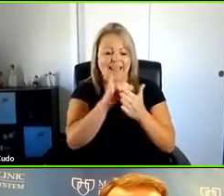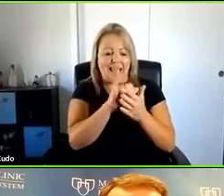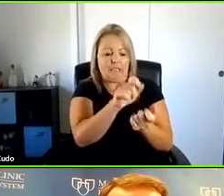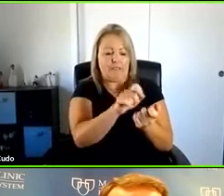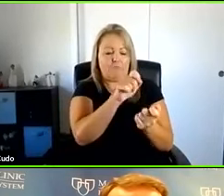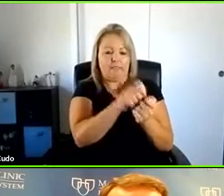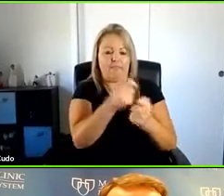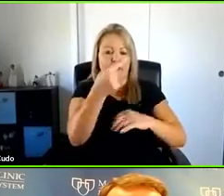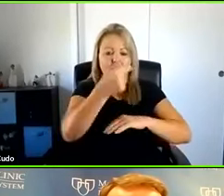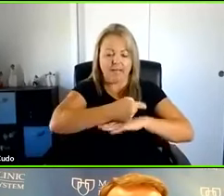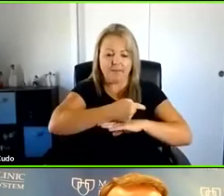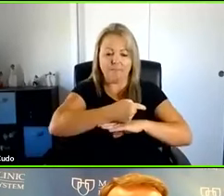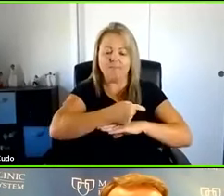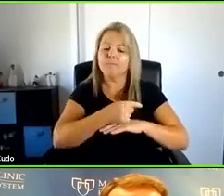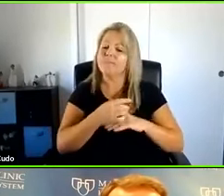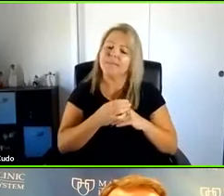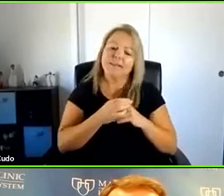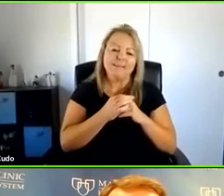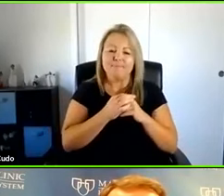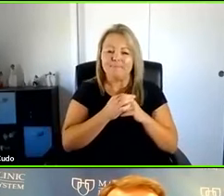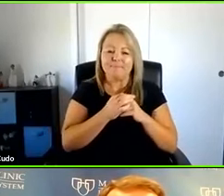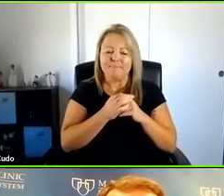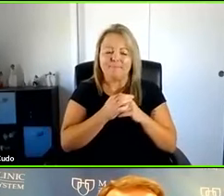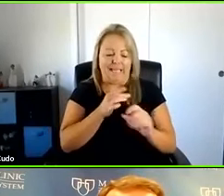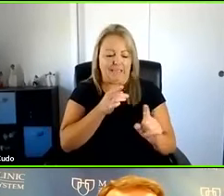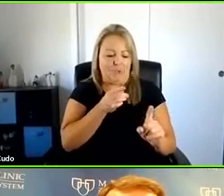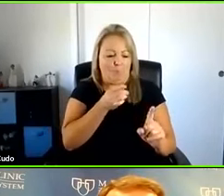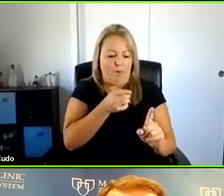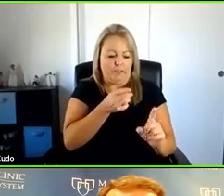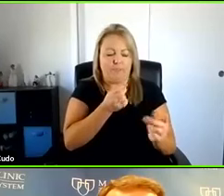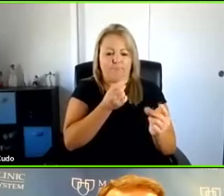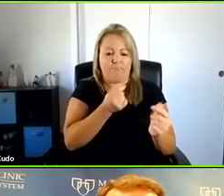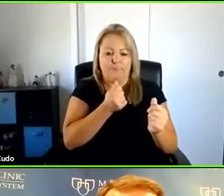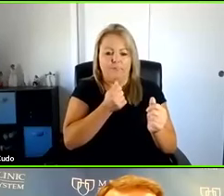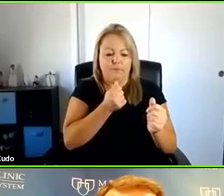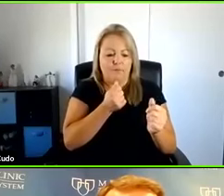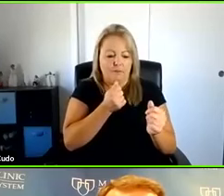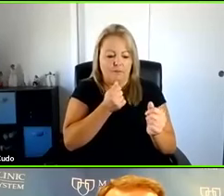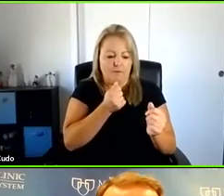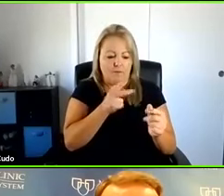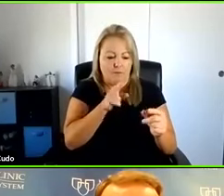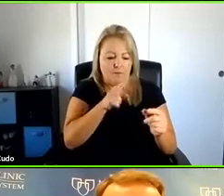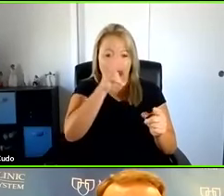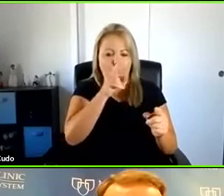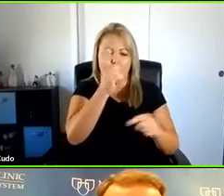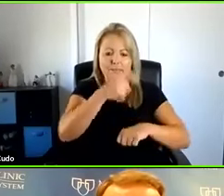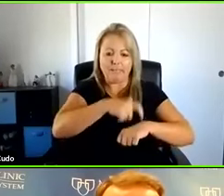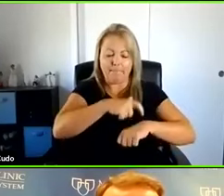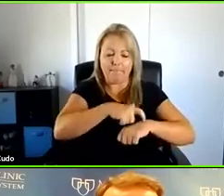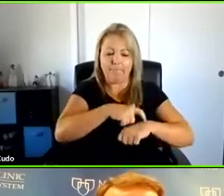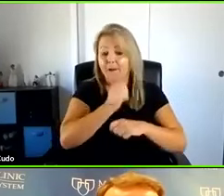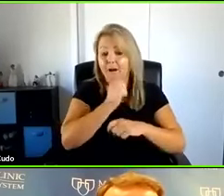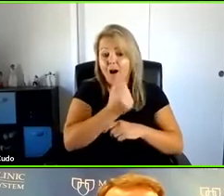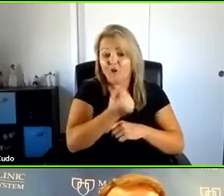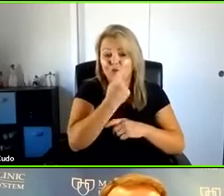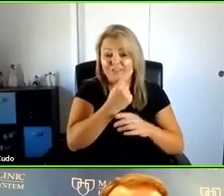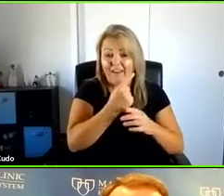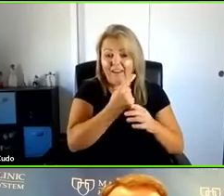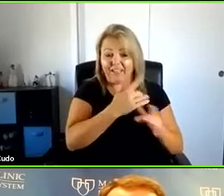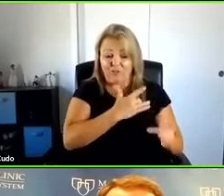day. It just isn't. It's a point in time snapshot. It's not an understanding of the